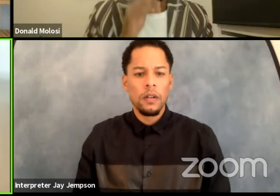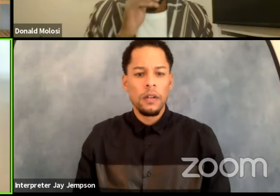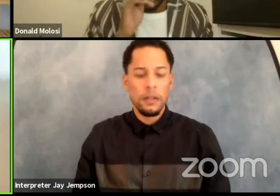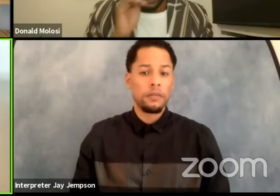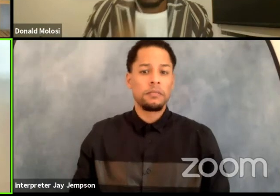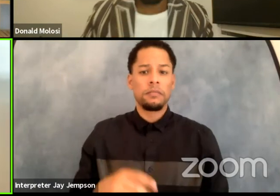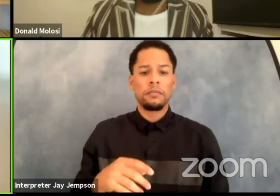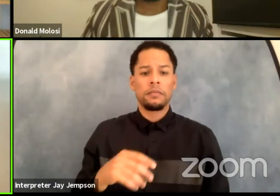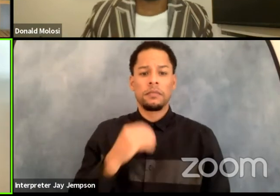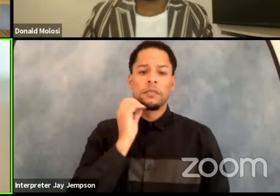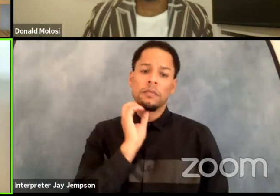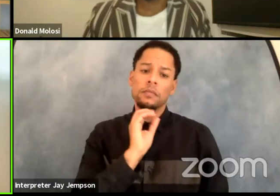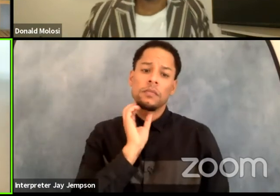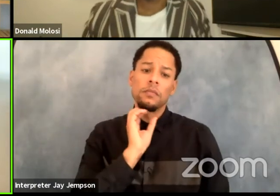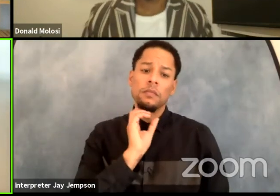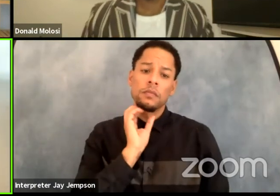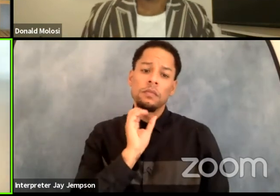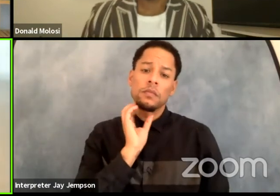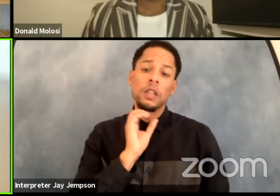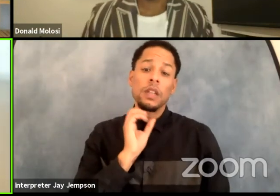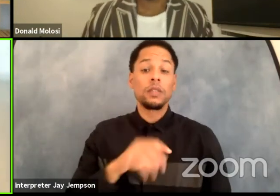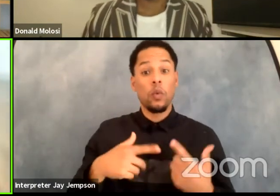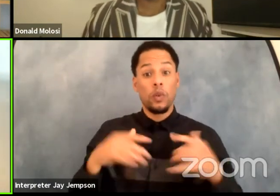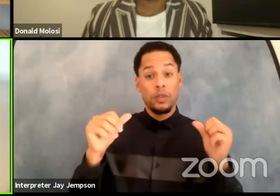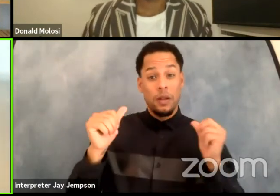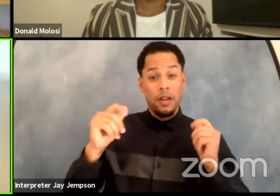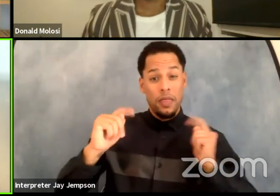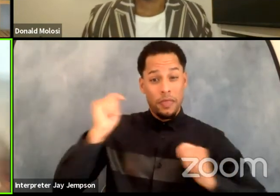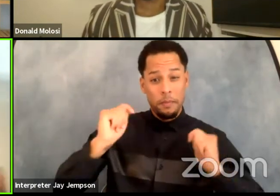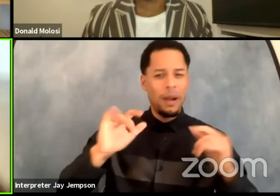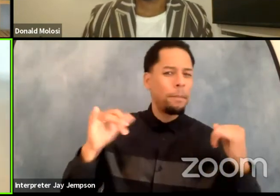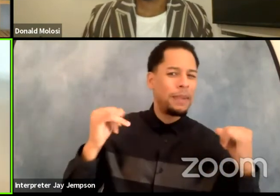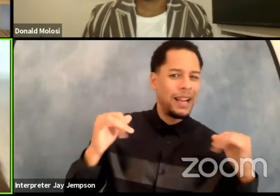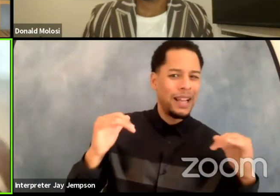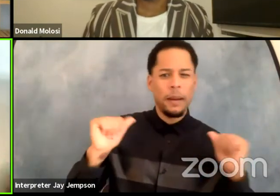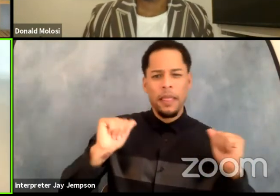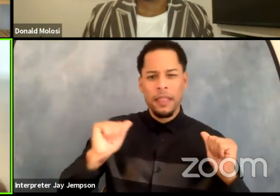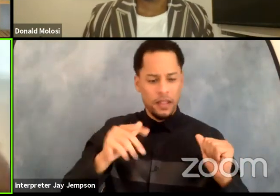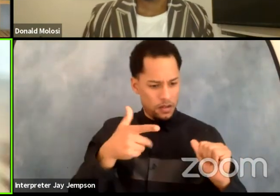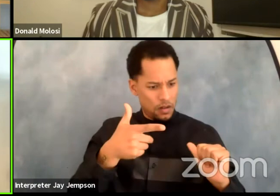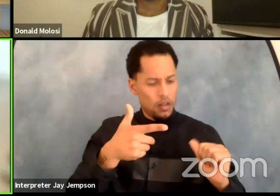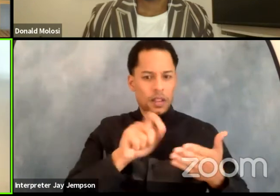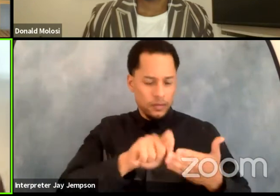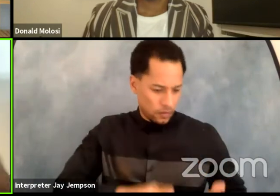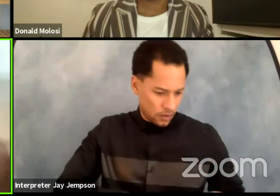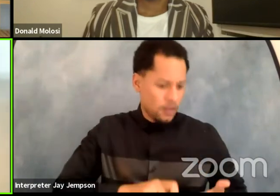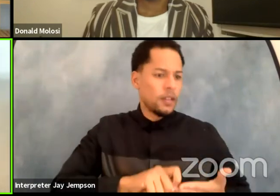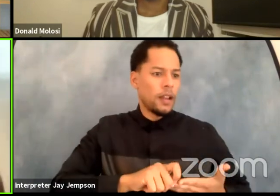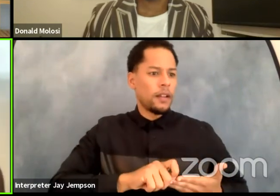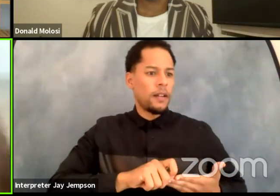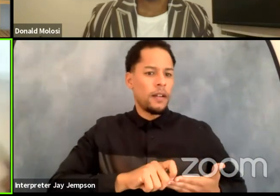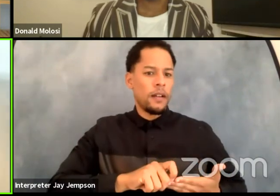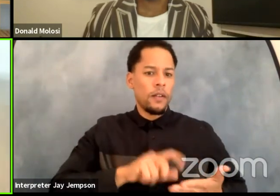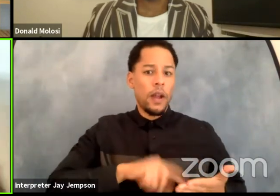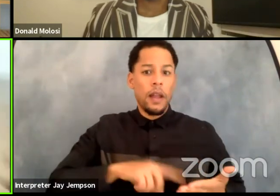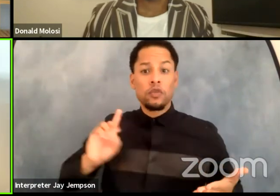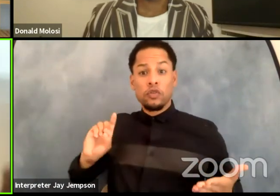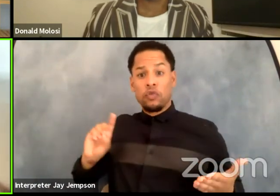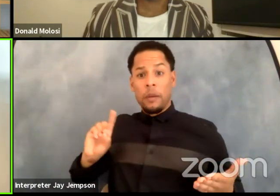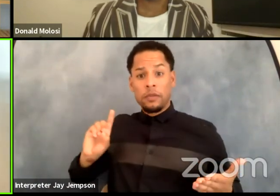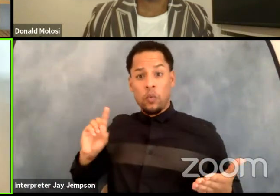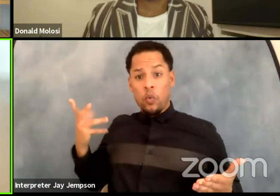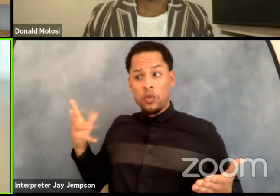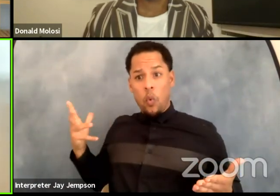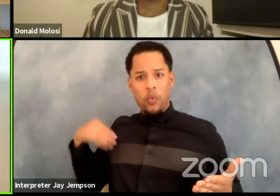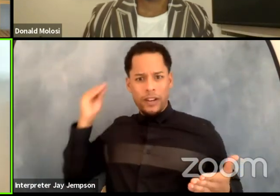you know, I'm interrogating that script and the structure, and you know, already it's drilled in me, the dramaturgy, before I even